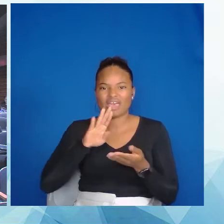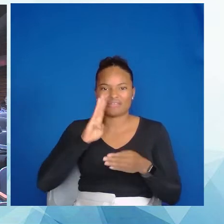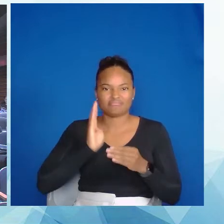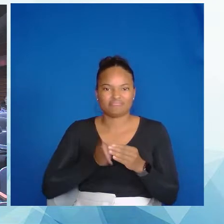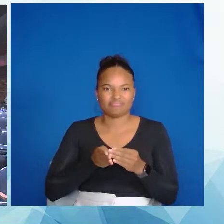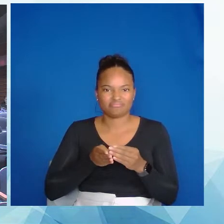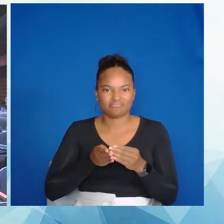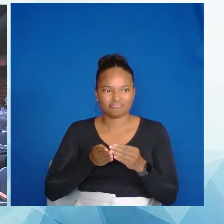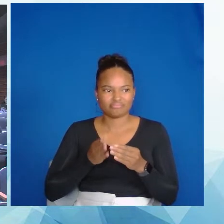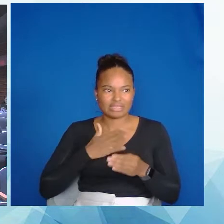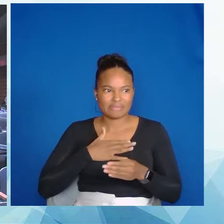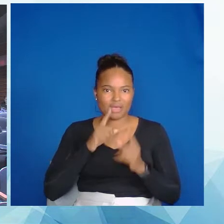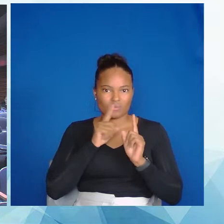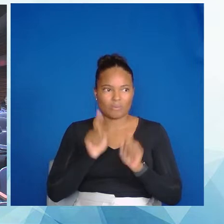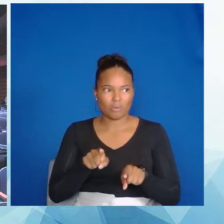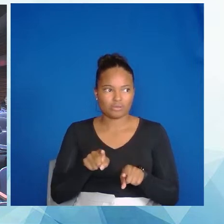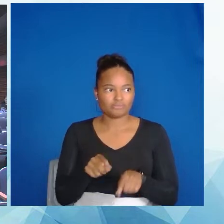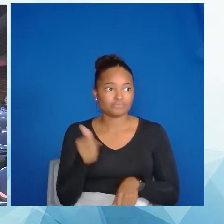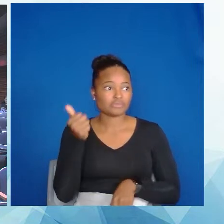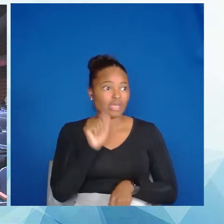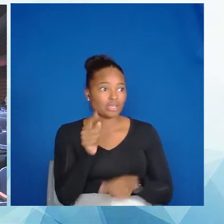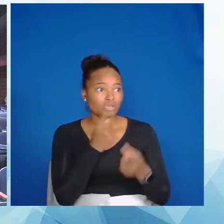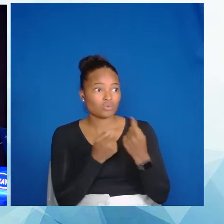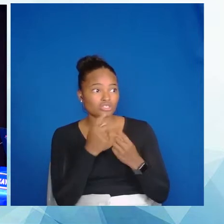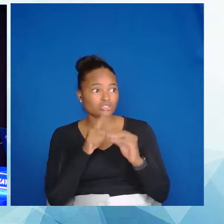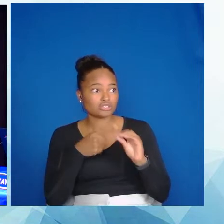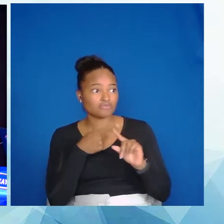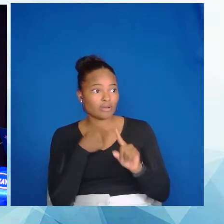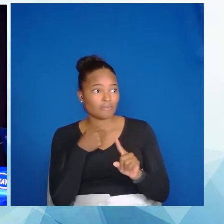Any questions from the board?